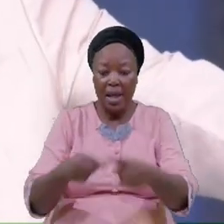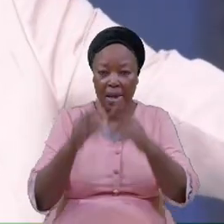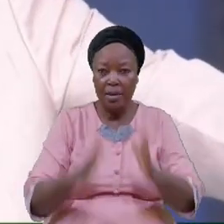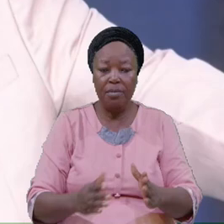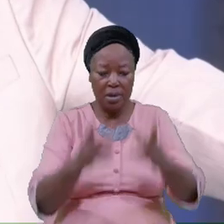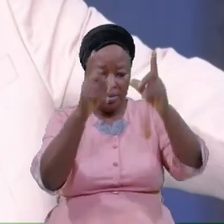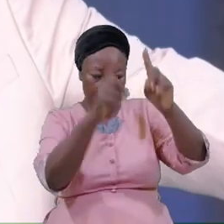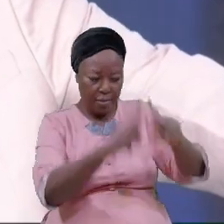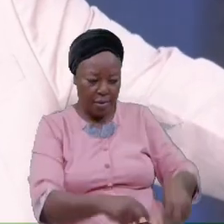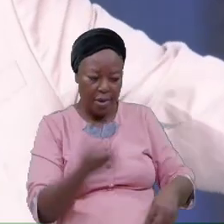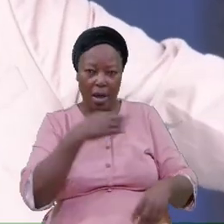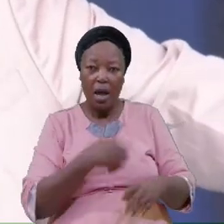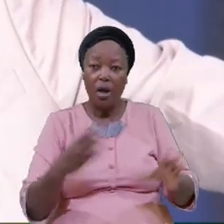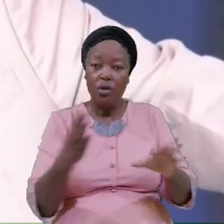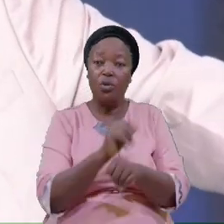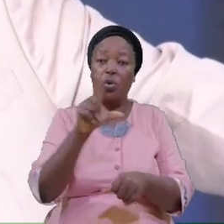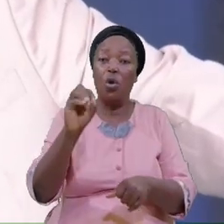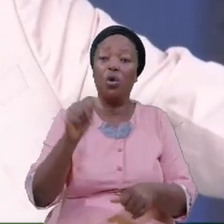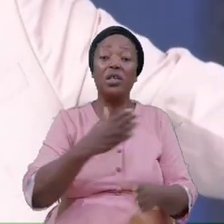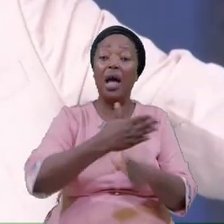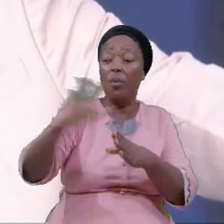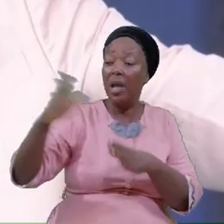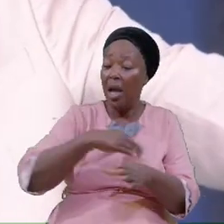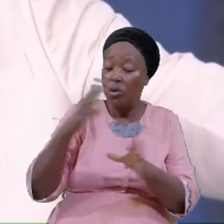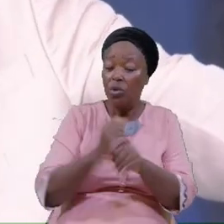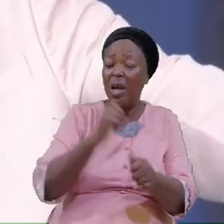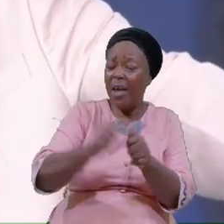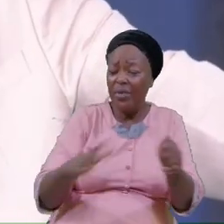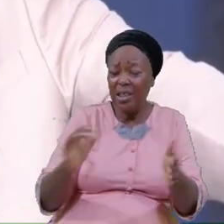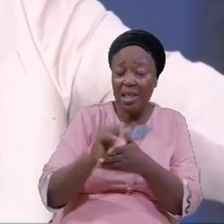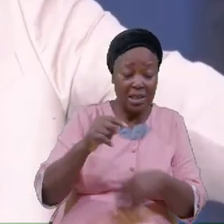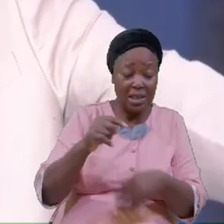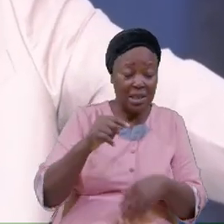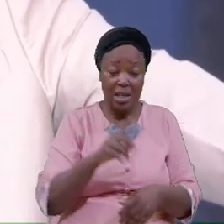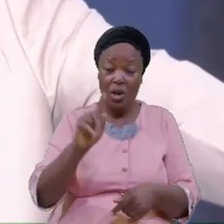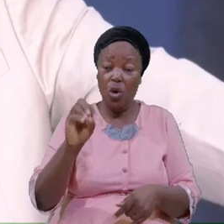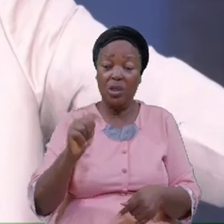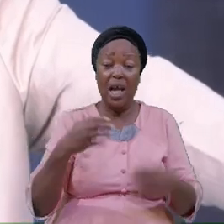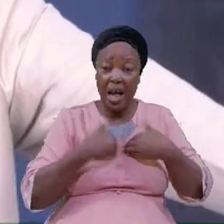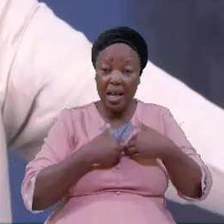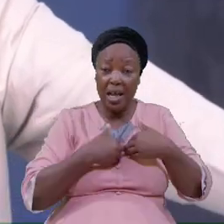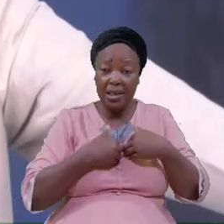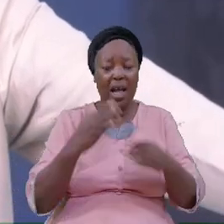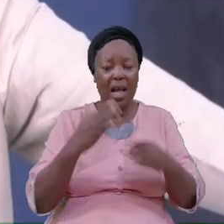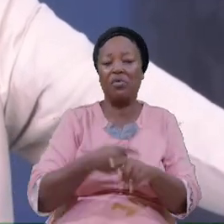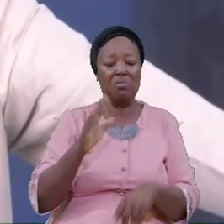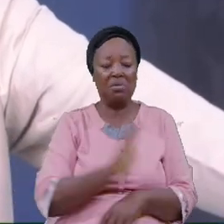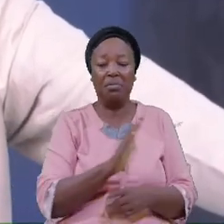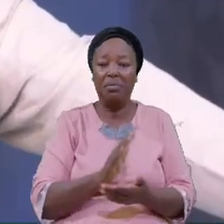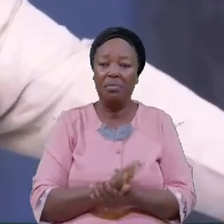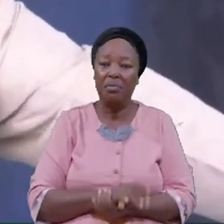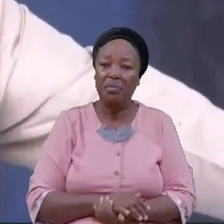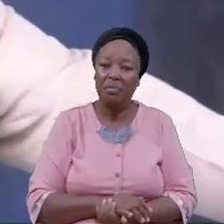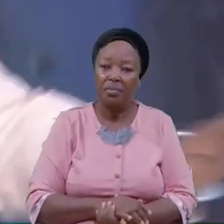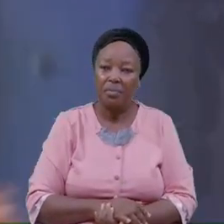took Lot away, l'armée, and took everything he had away. L'armée, les ennemis sont venus emporter Lot et tout ce qu'il avait.